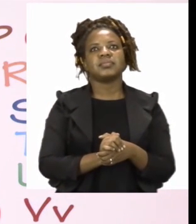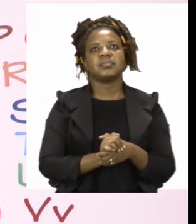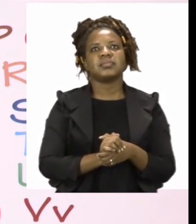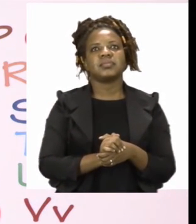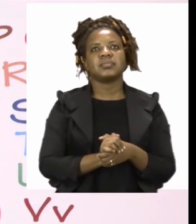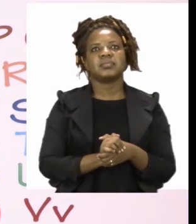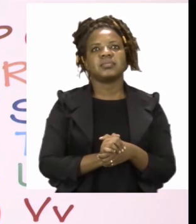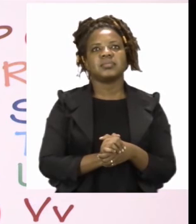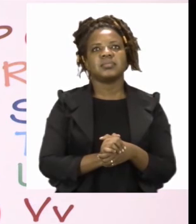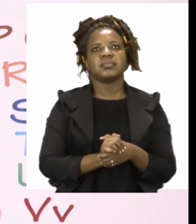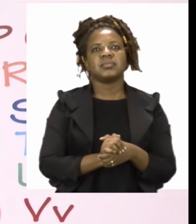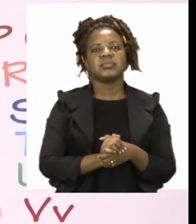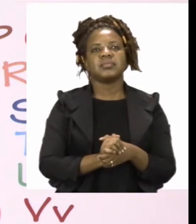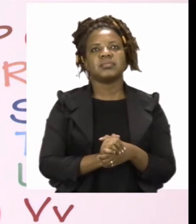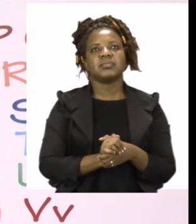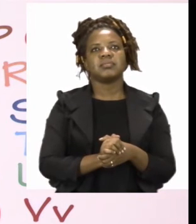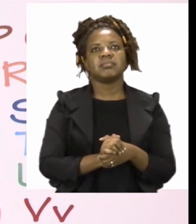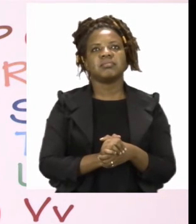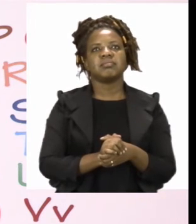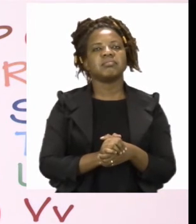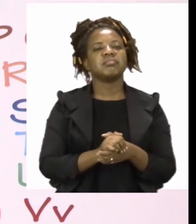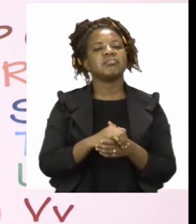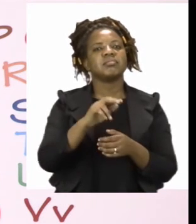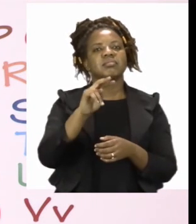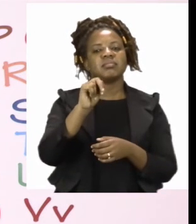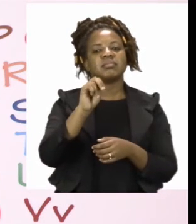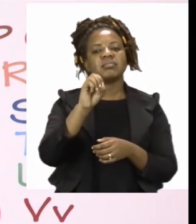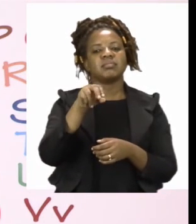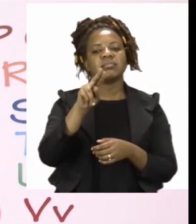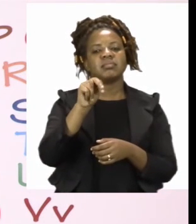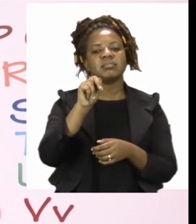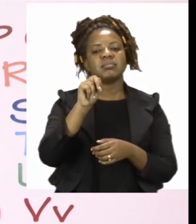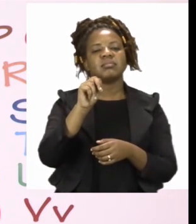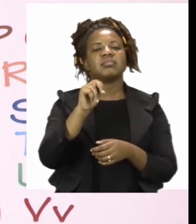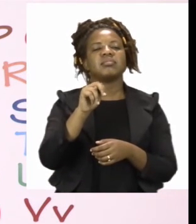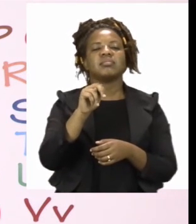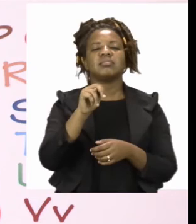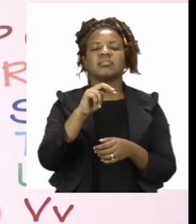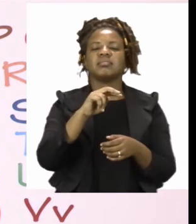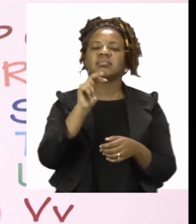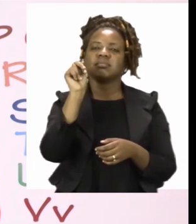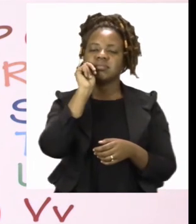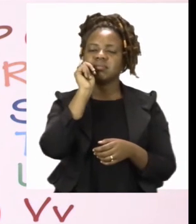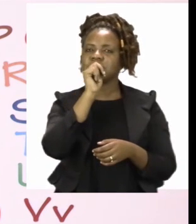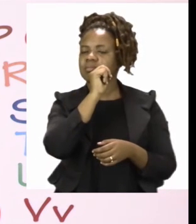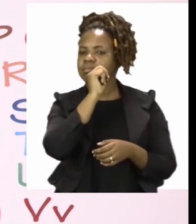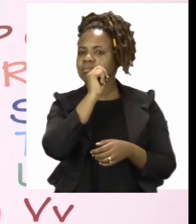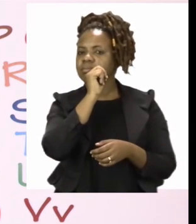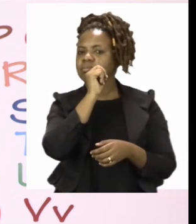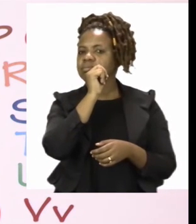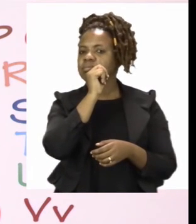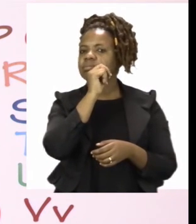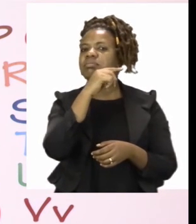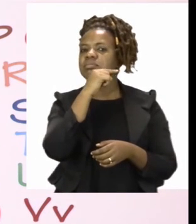we definitely know what a noun is. A noun is the name of a place, thing or person.